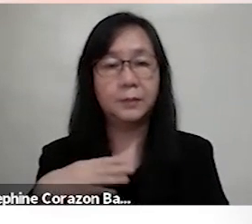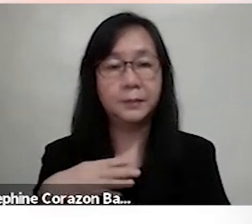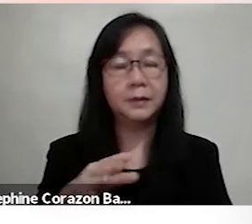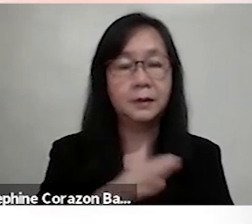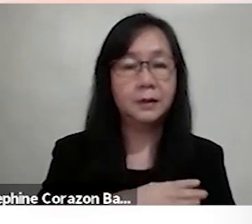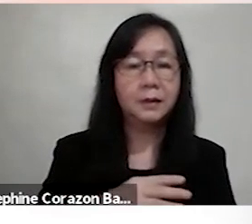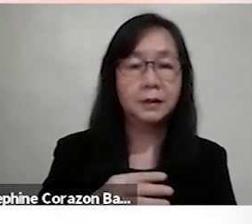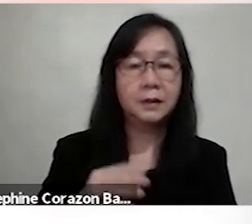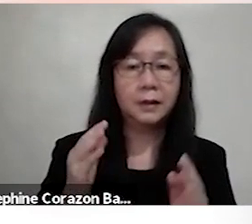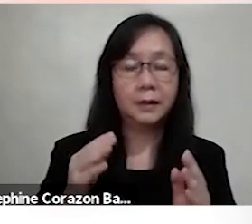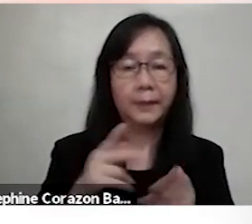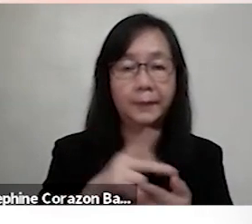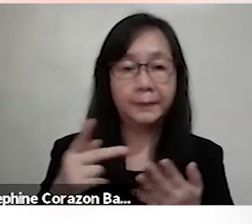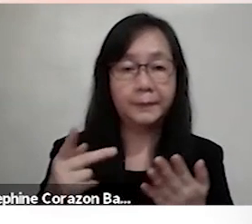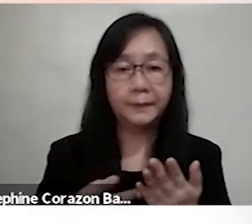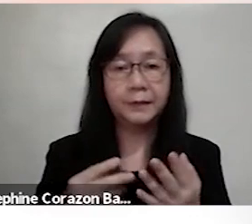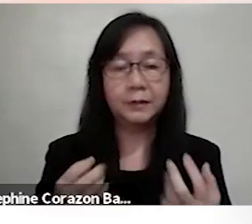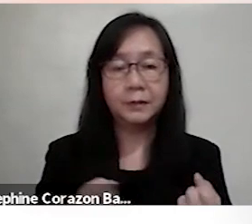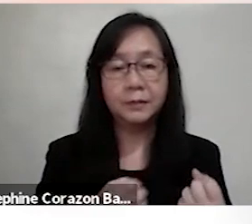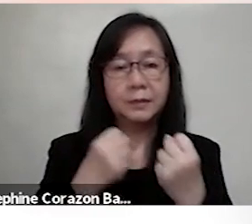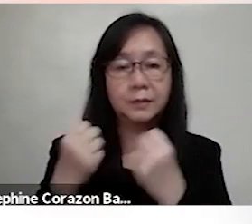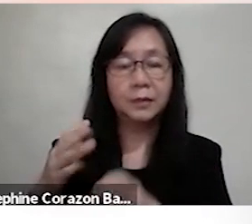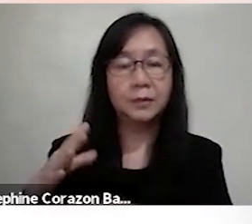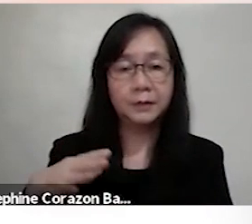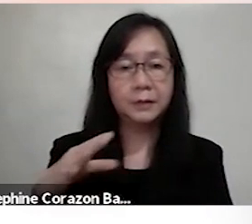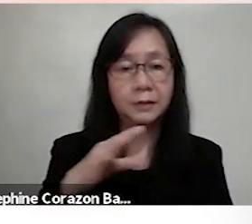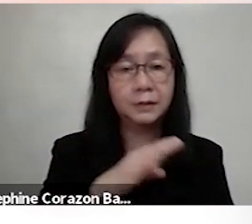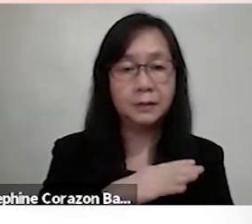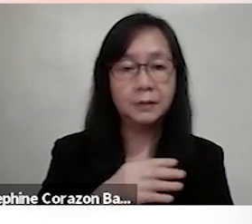All this poll work very closely, and we